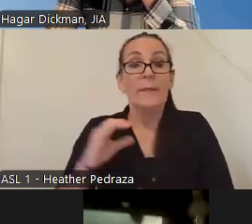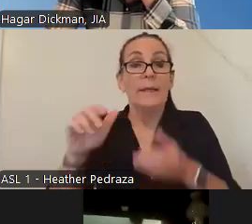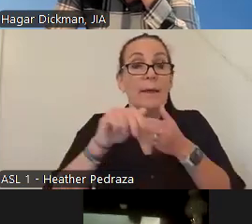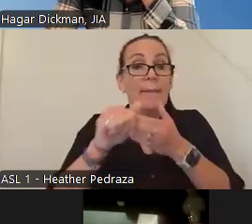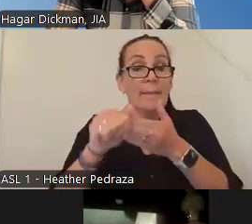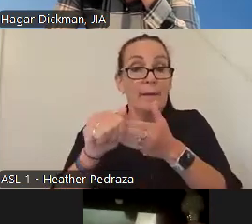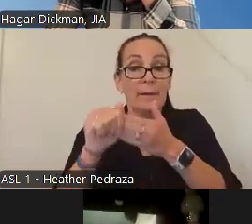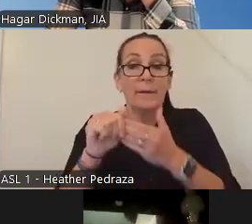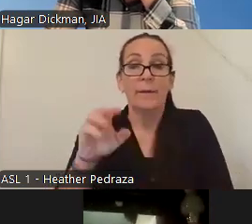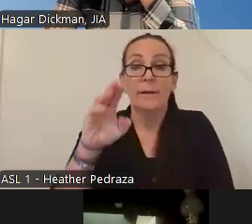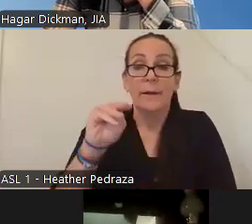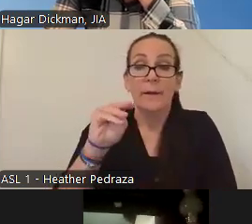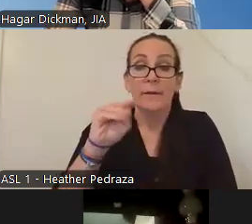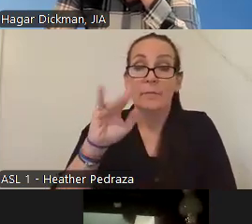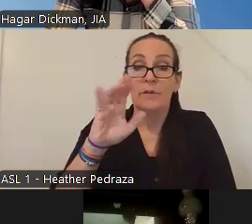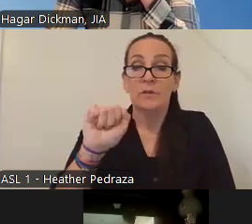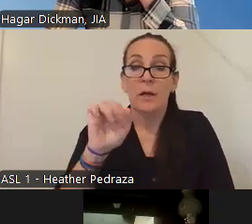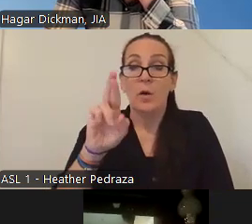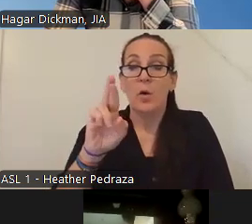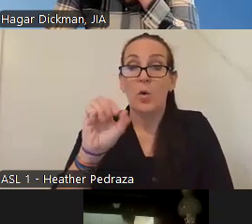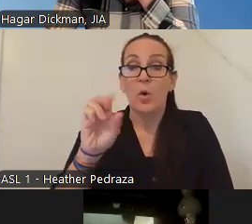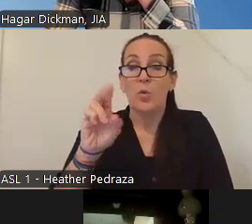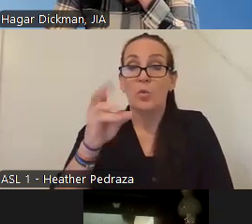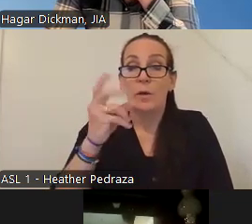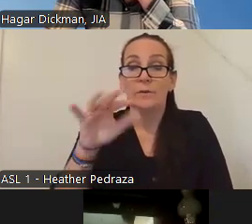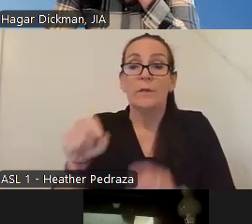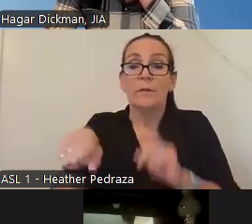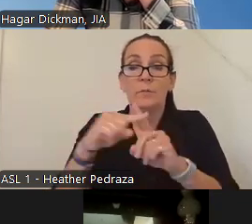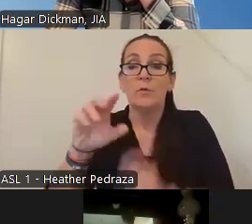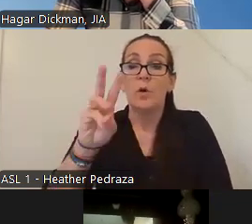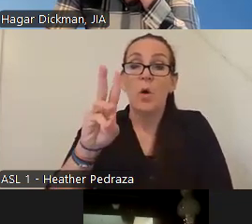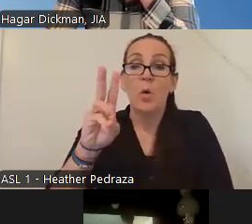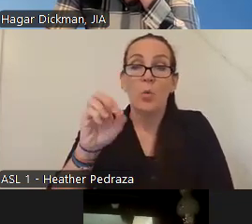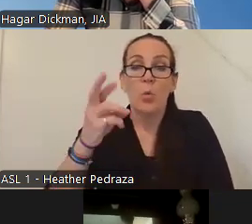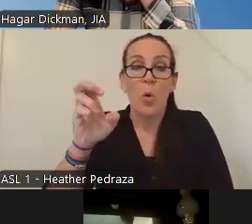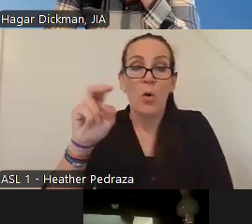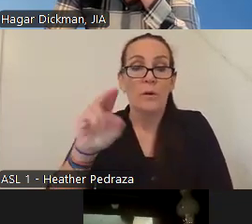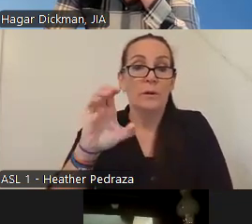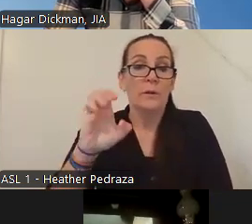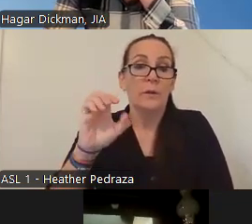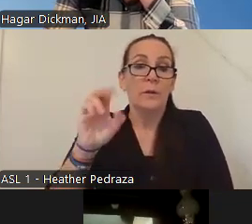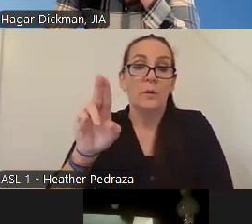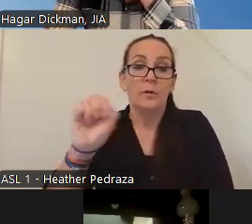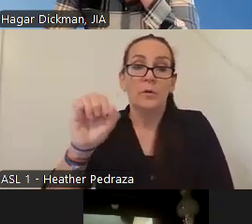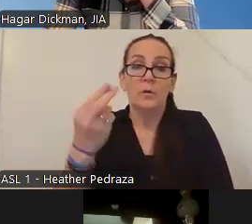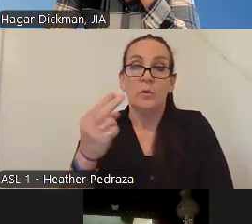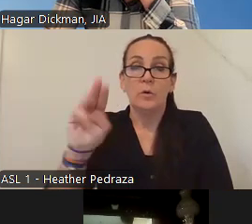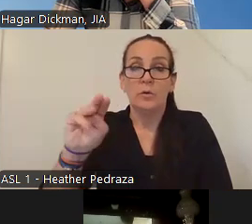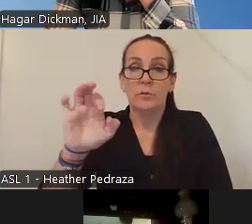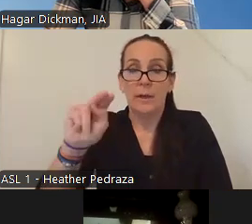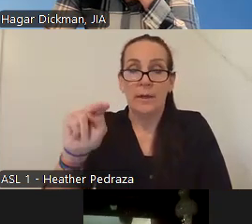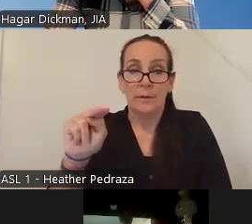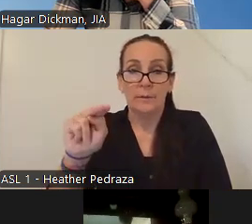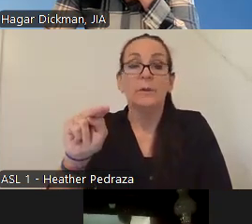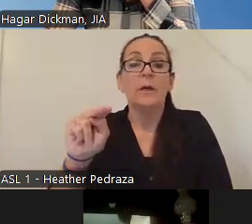and Warren Cushman. And I think Adina, you're going also to be presenting. And then that will be followed